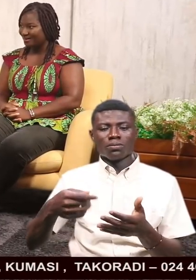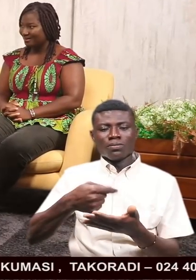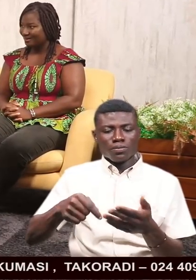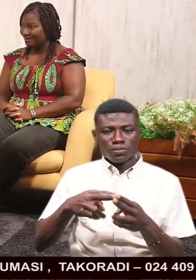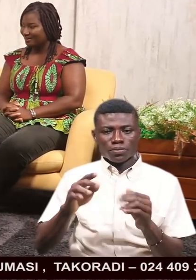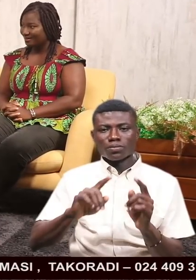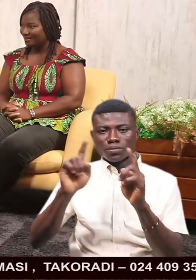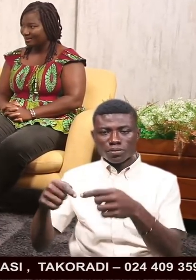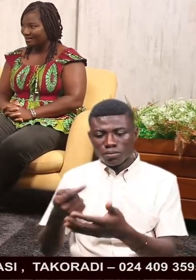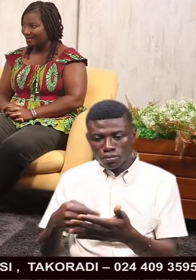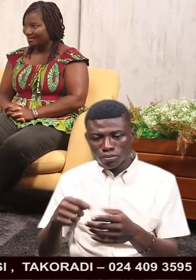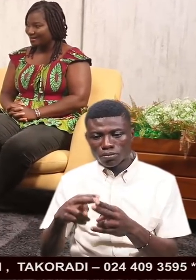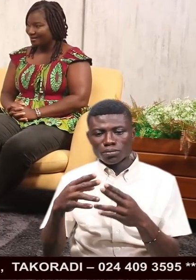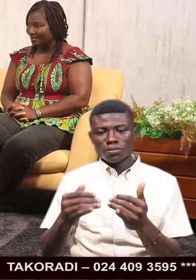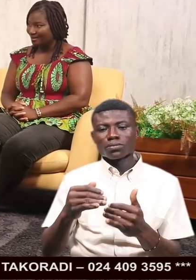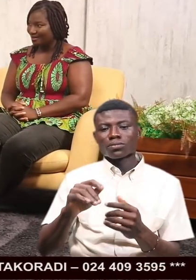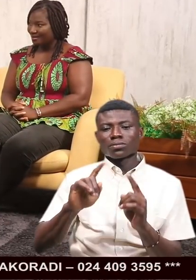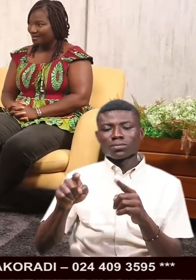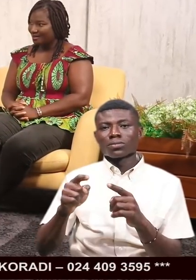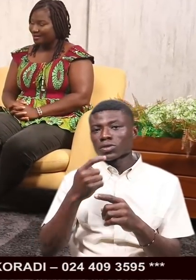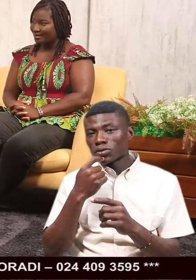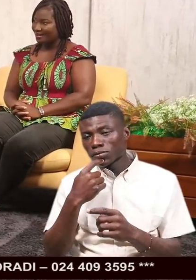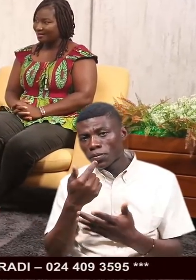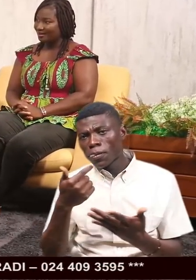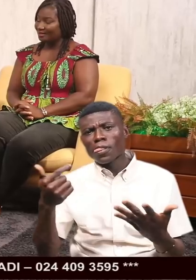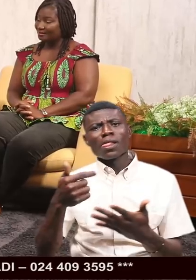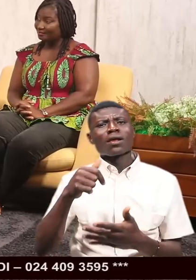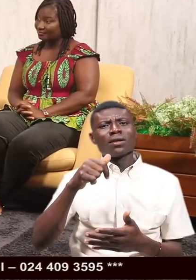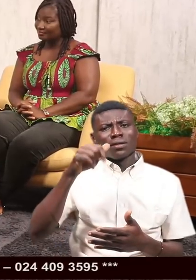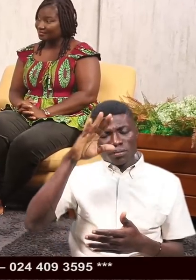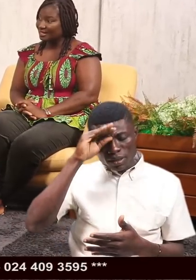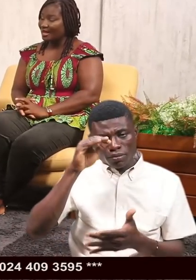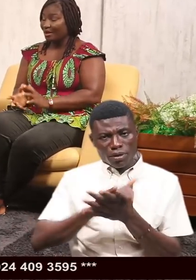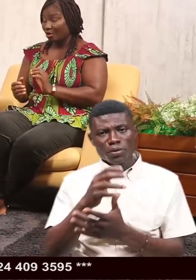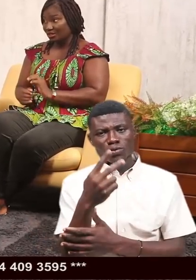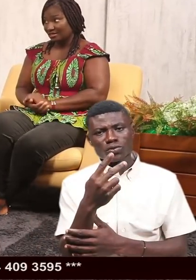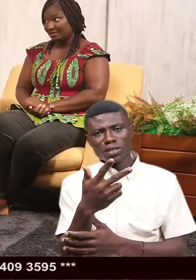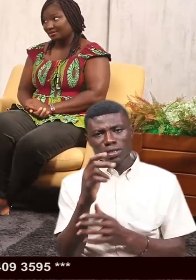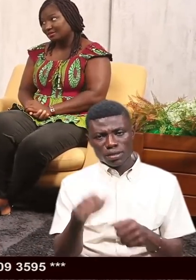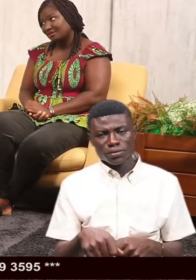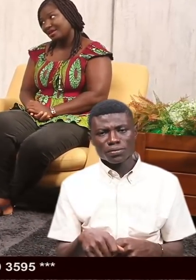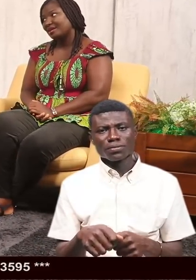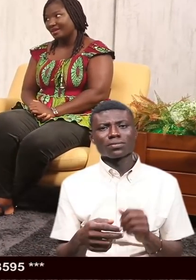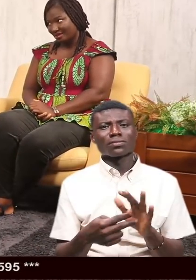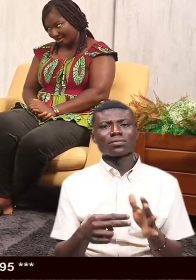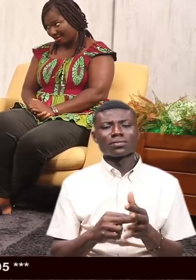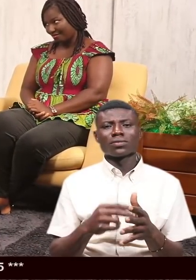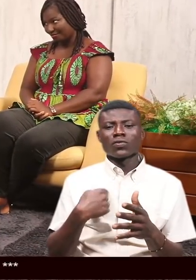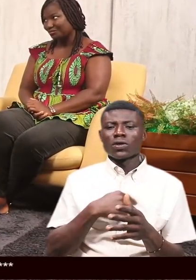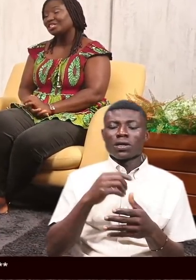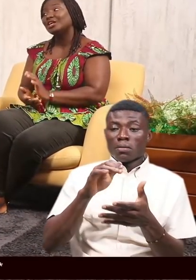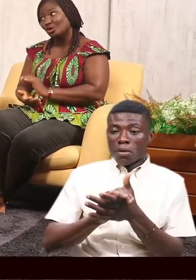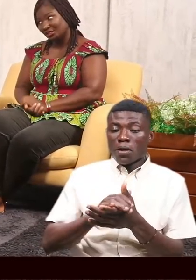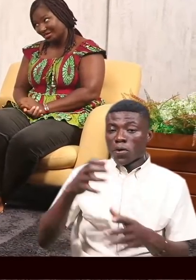me a cosina a tradition anti bema no. It's me worry me no an army, so we call cosina a ordinance dear. Ordinance. And I